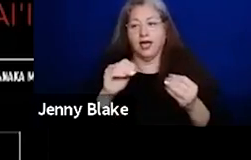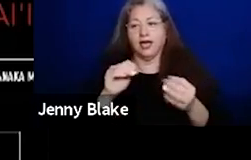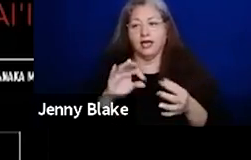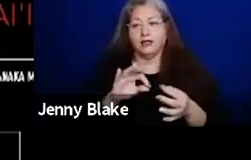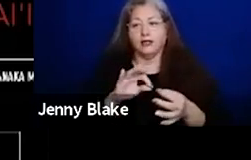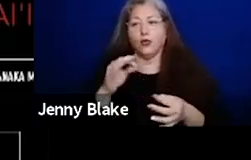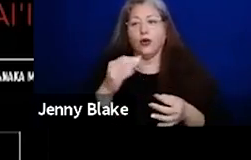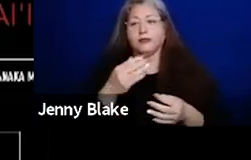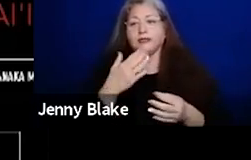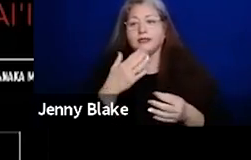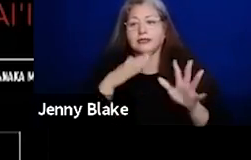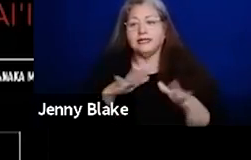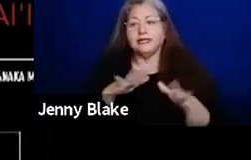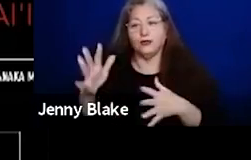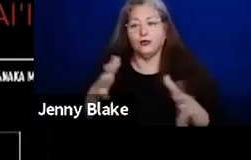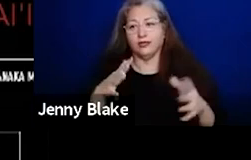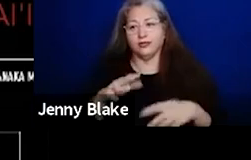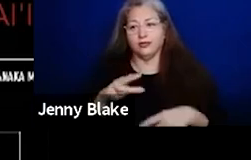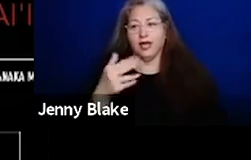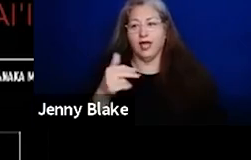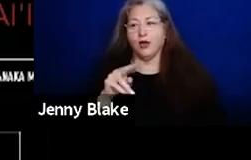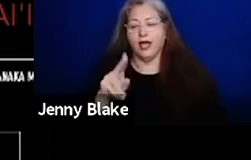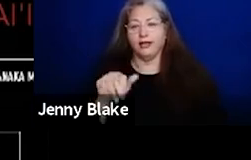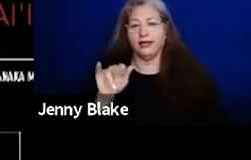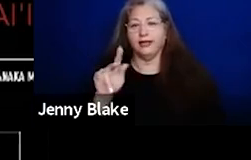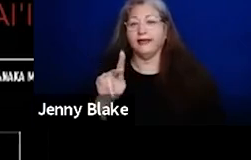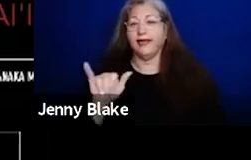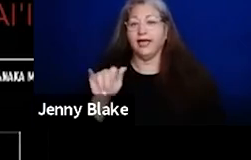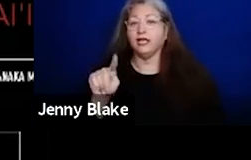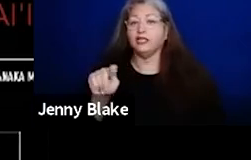seabirds. Haunani K. Trask.